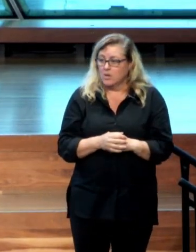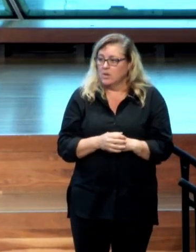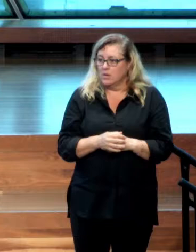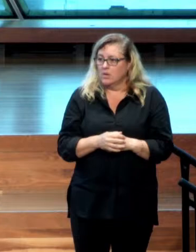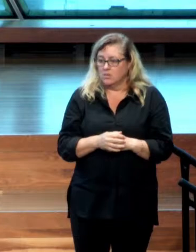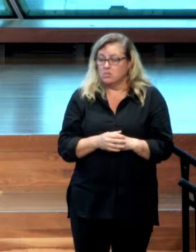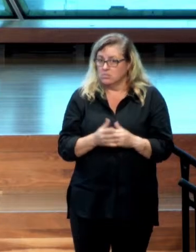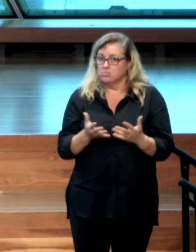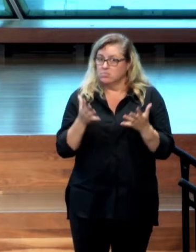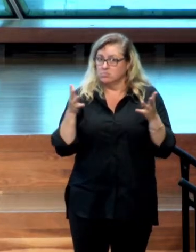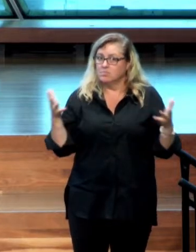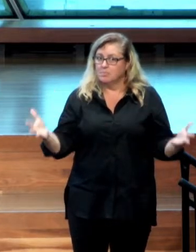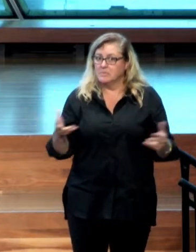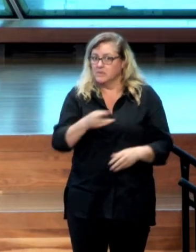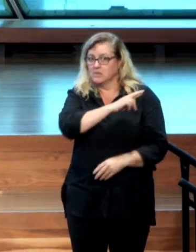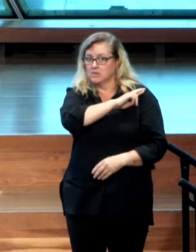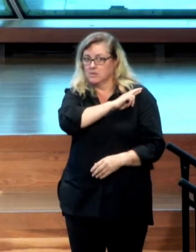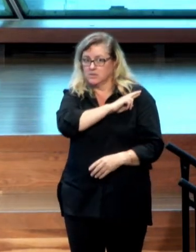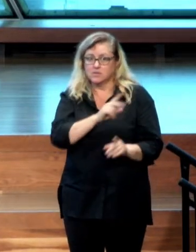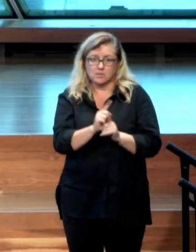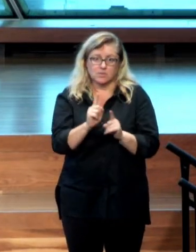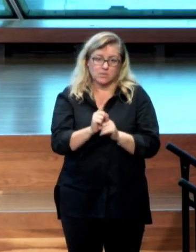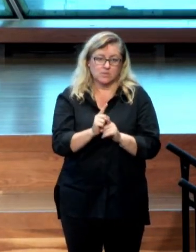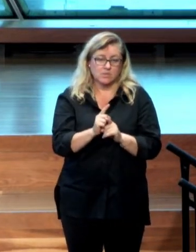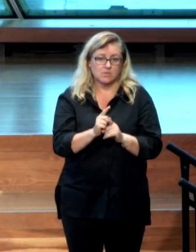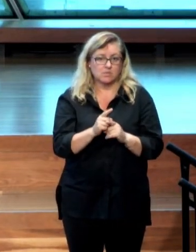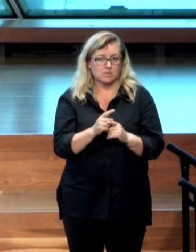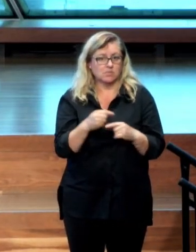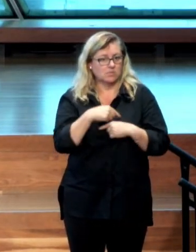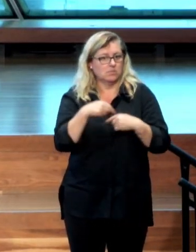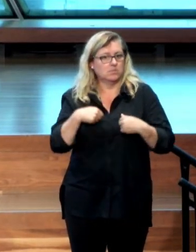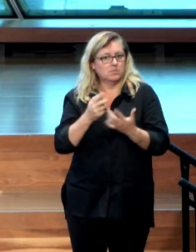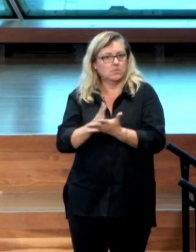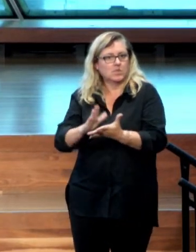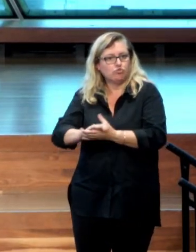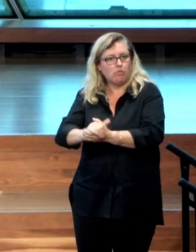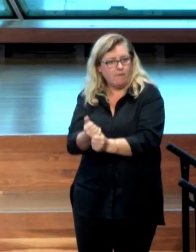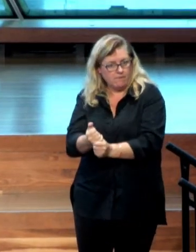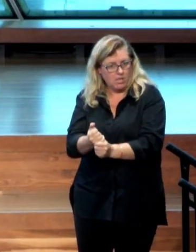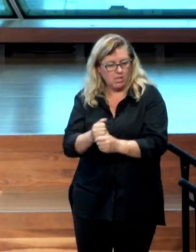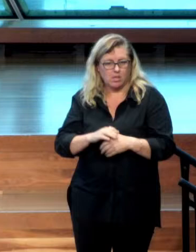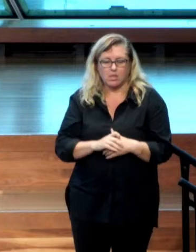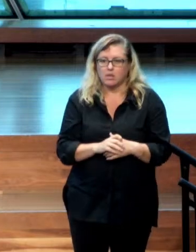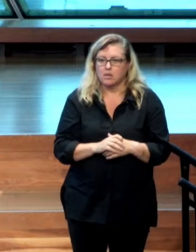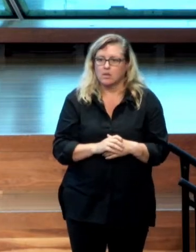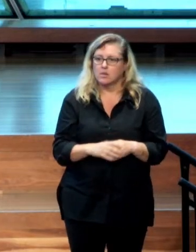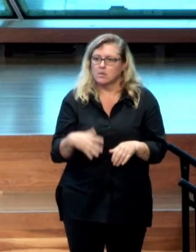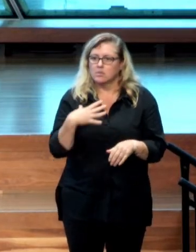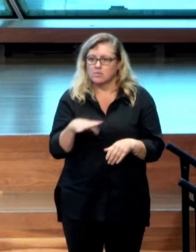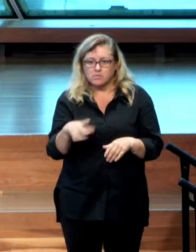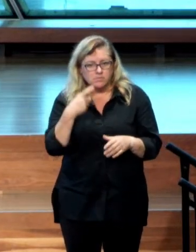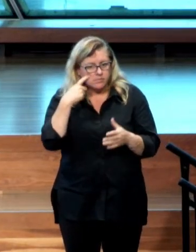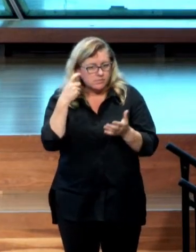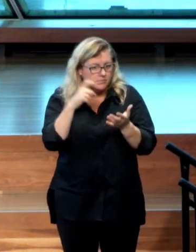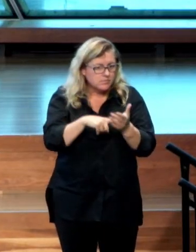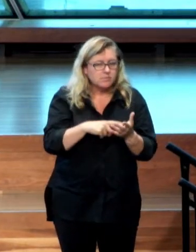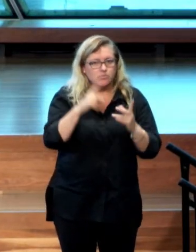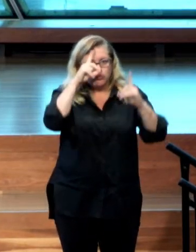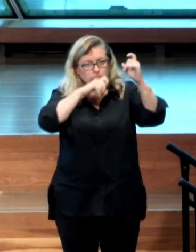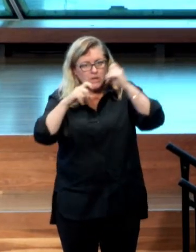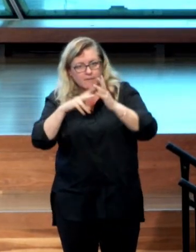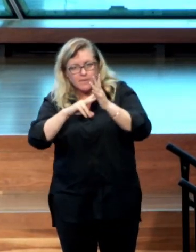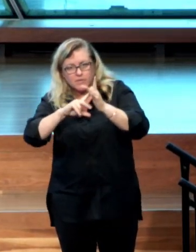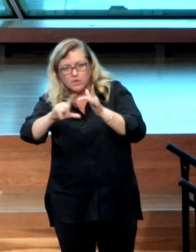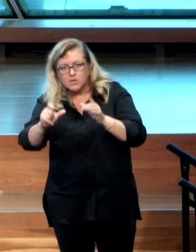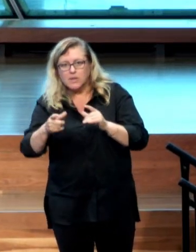big responsibility, and we're enormously indebted to you all. I'd also like to acknowledge our colleagues at Creative Victoria